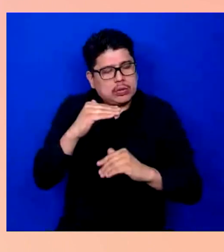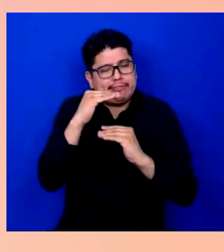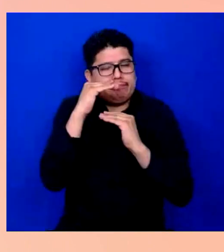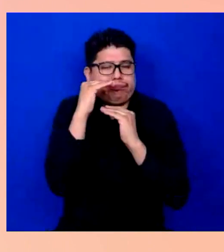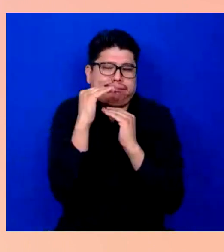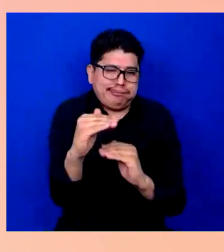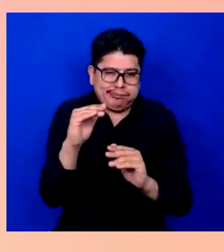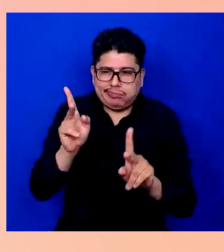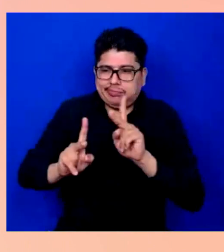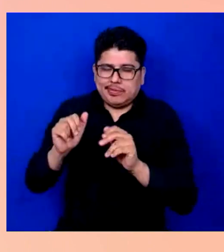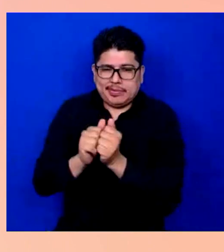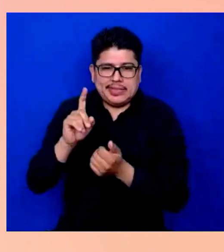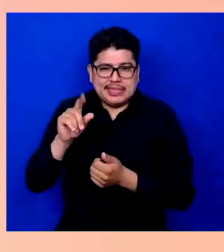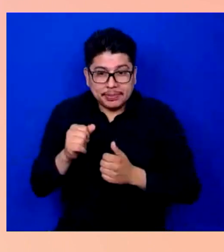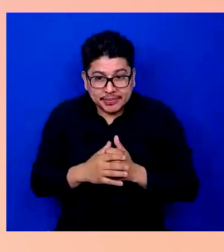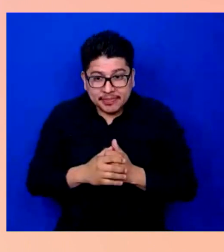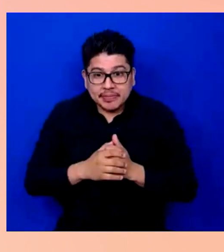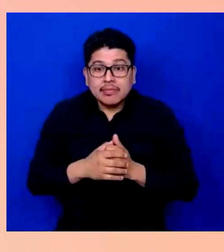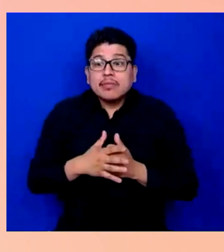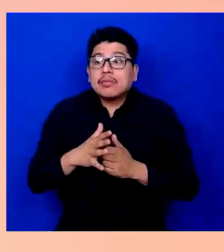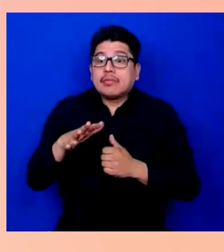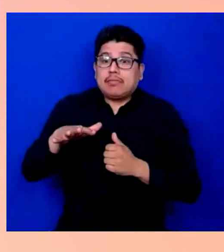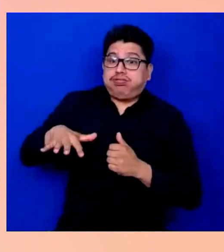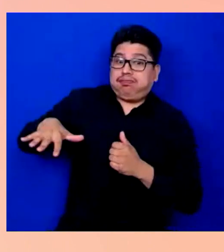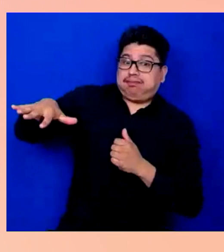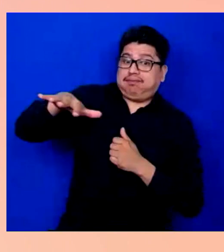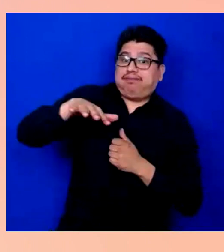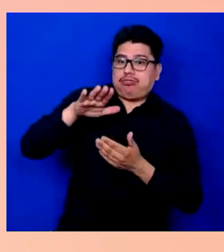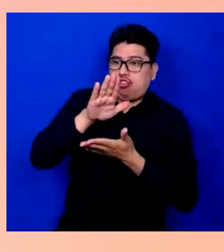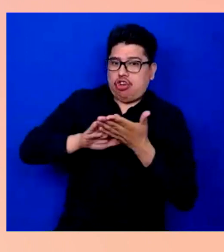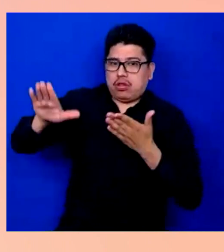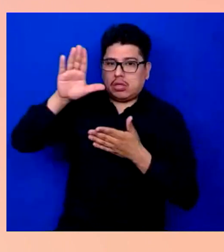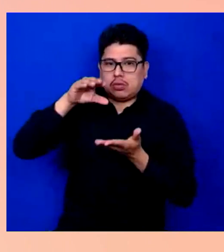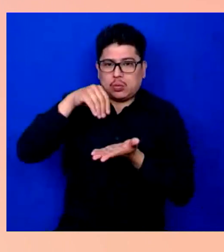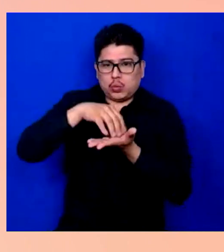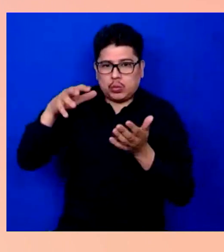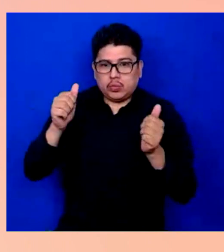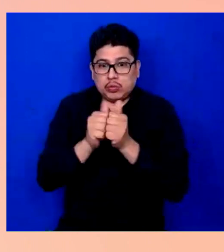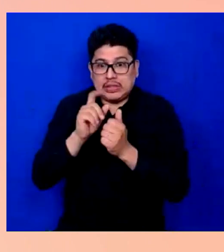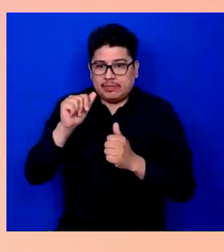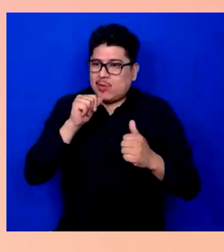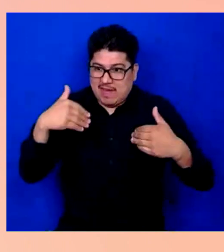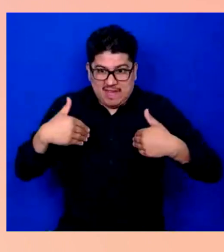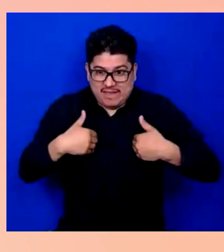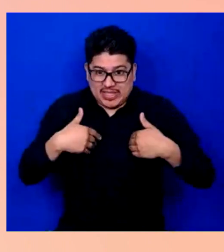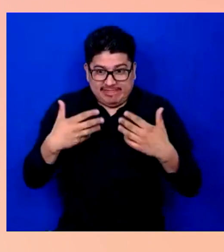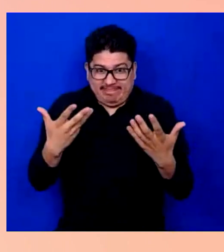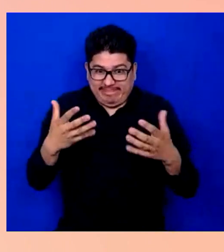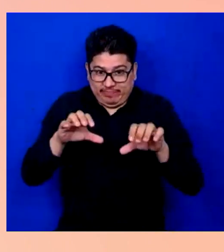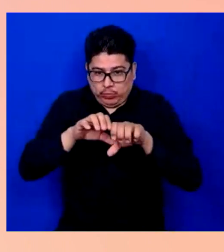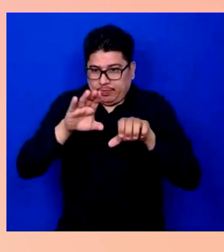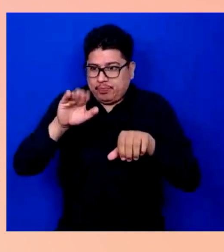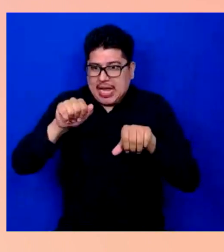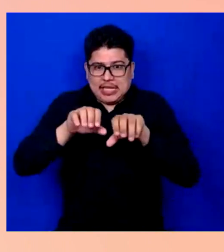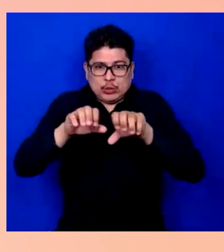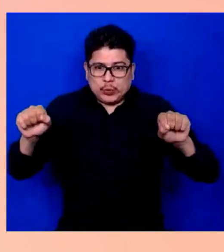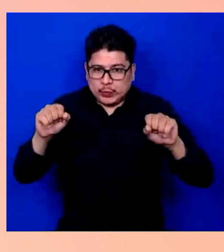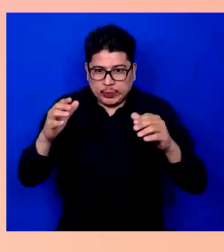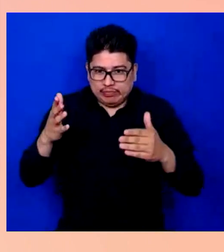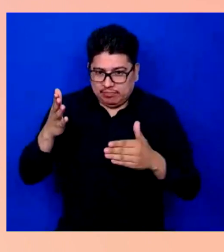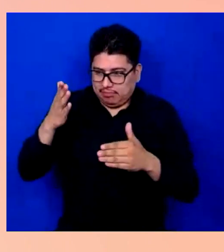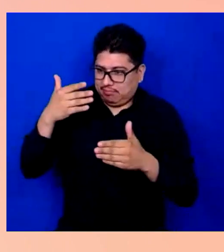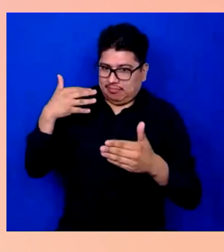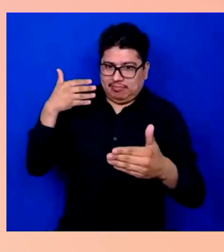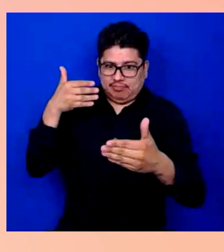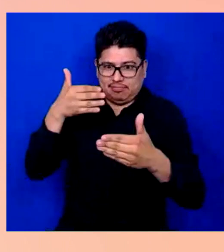vast majority of college students with disabilities do not actually get a bachelor's degree at the end of their time in college. I think 1 out